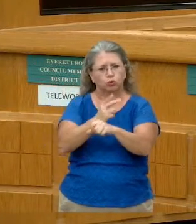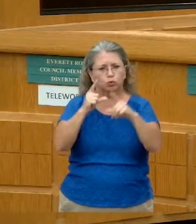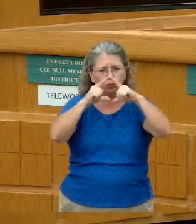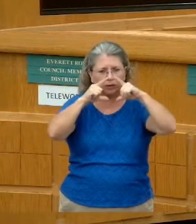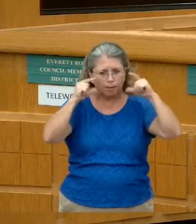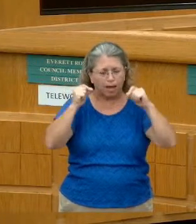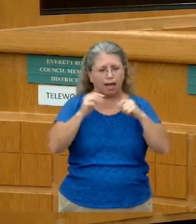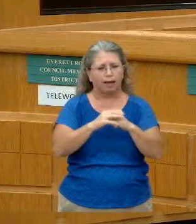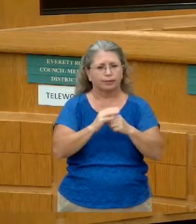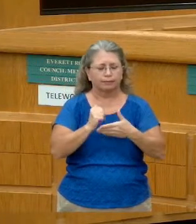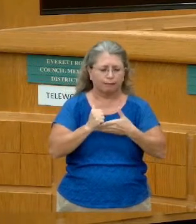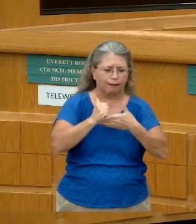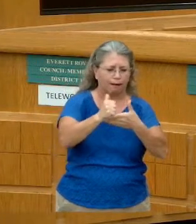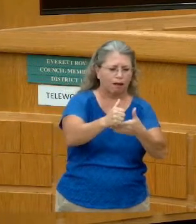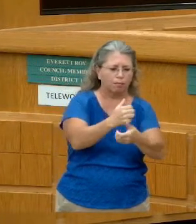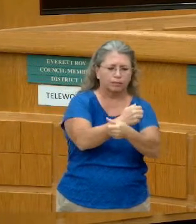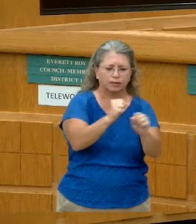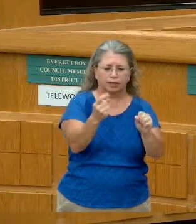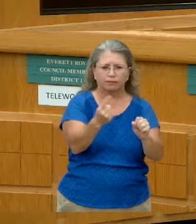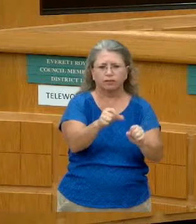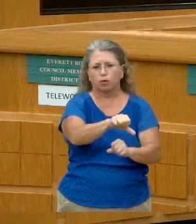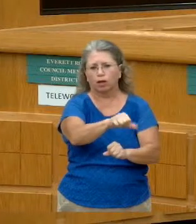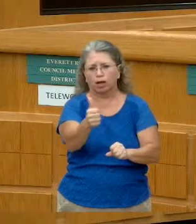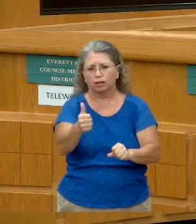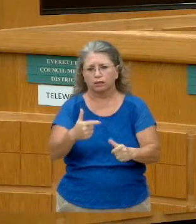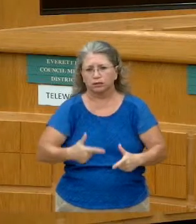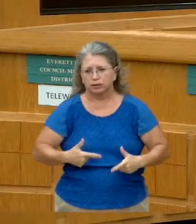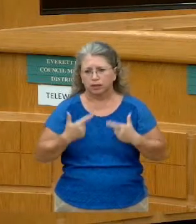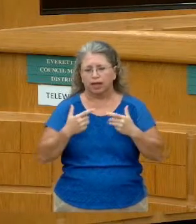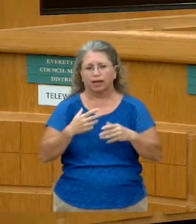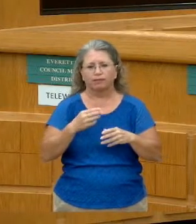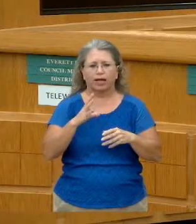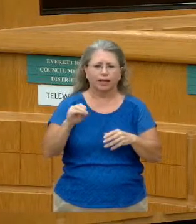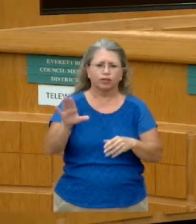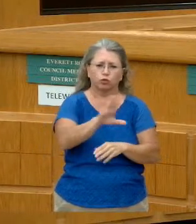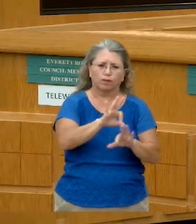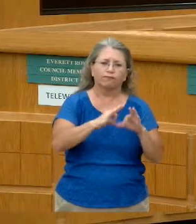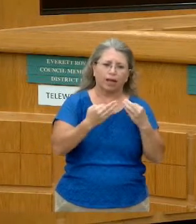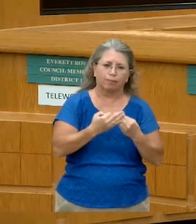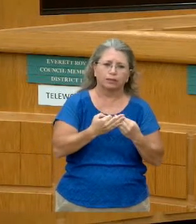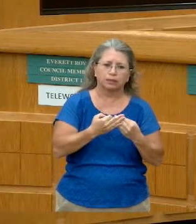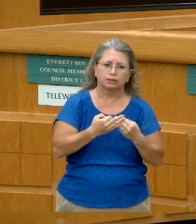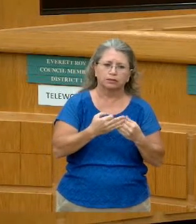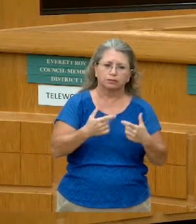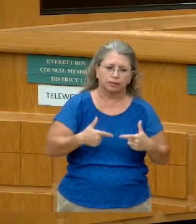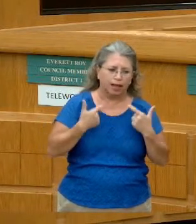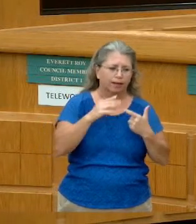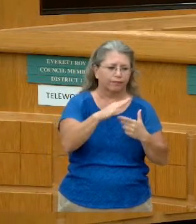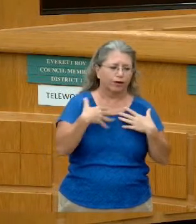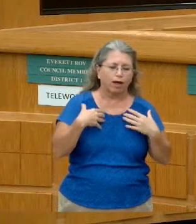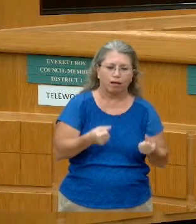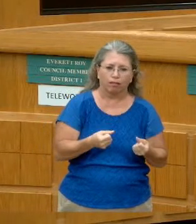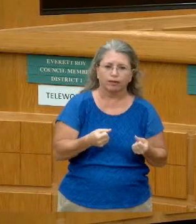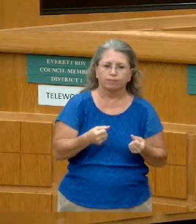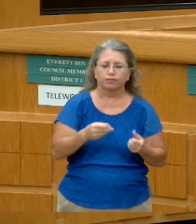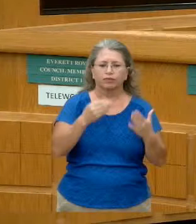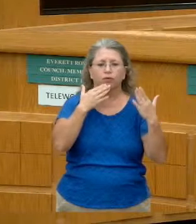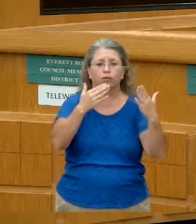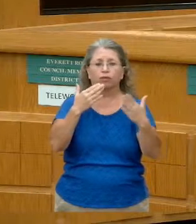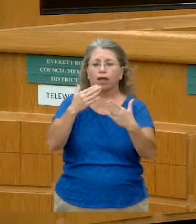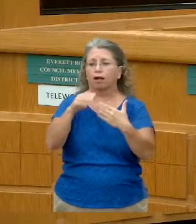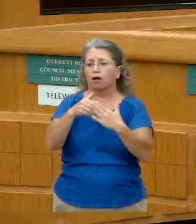someone else's life and health, and to your families especially. So we thank those that